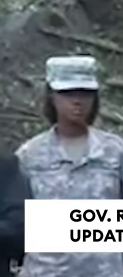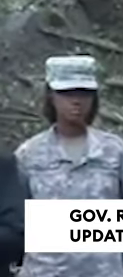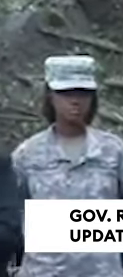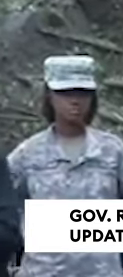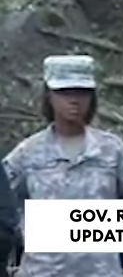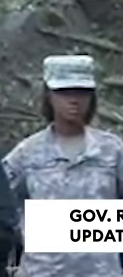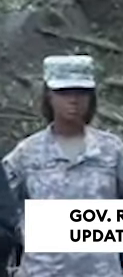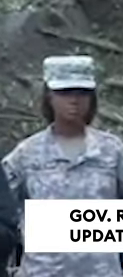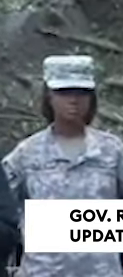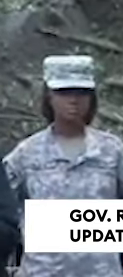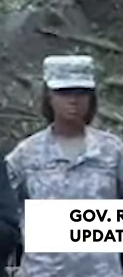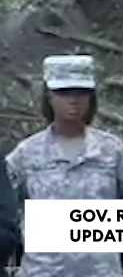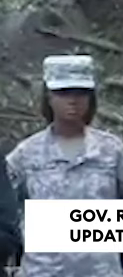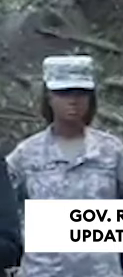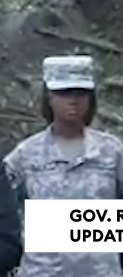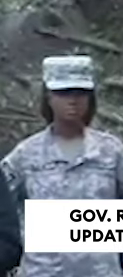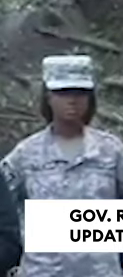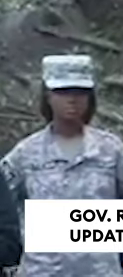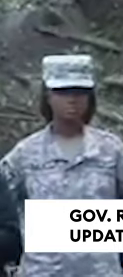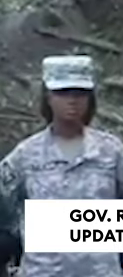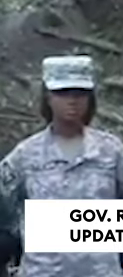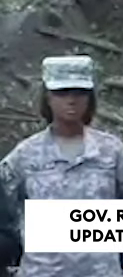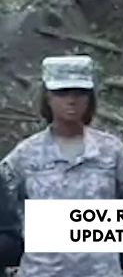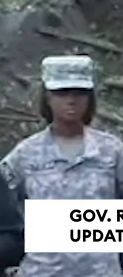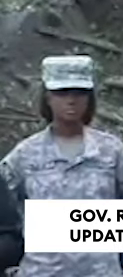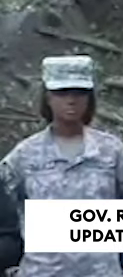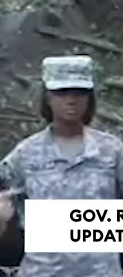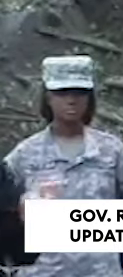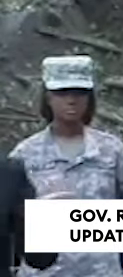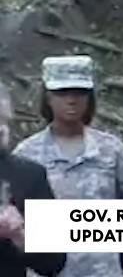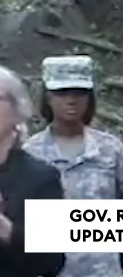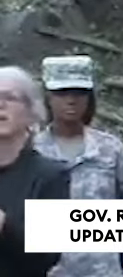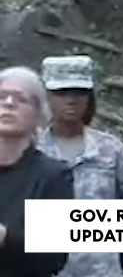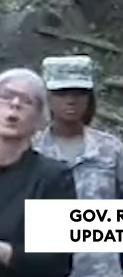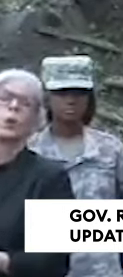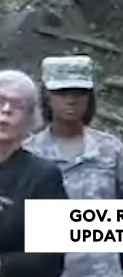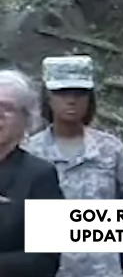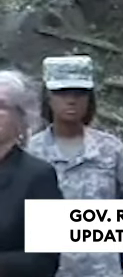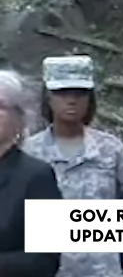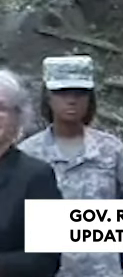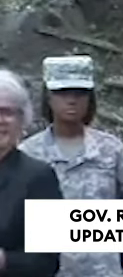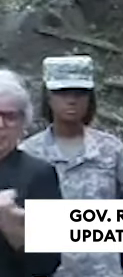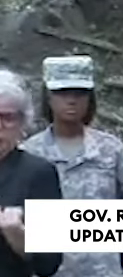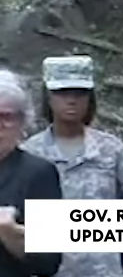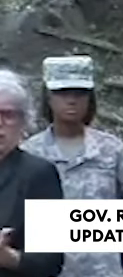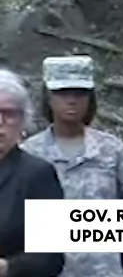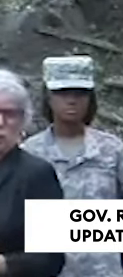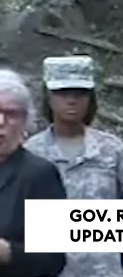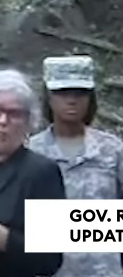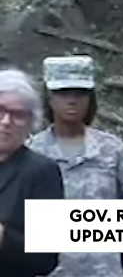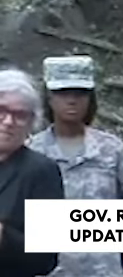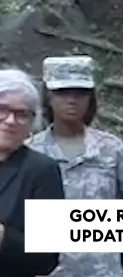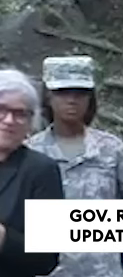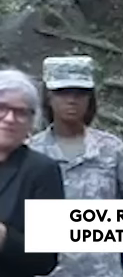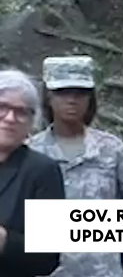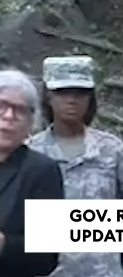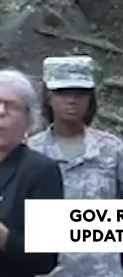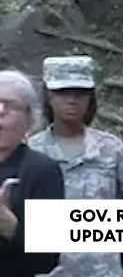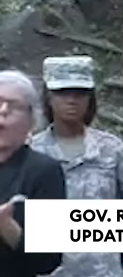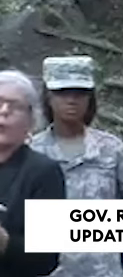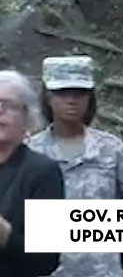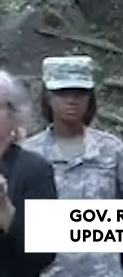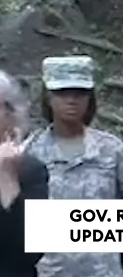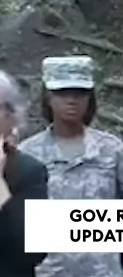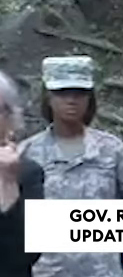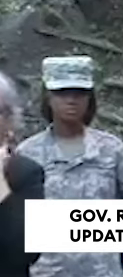So, look, we'll see as the day and tomorrow goes on in terms of what we are looking at in terms of